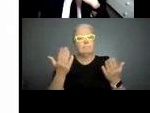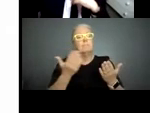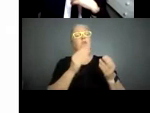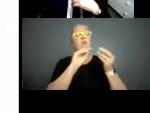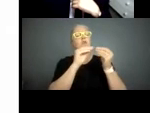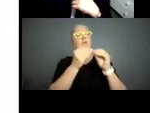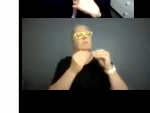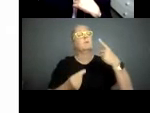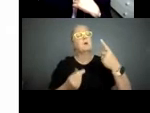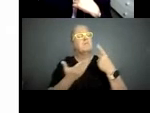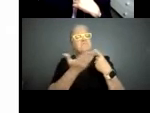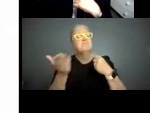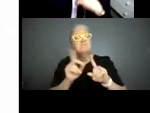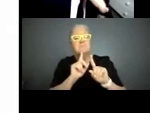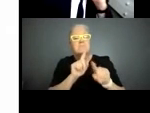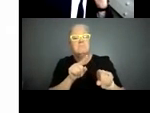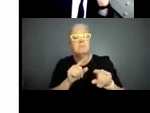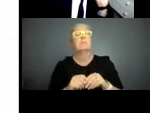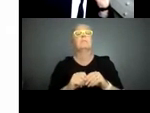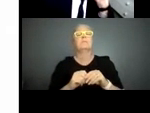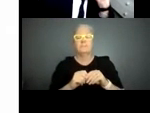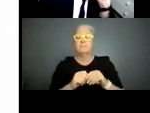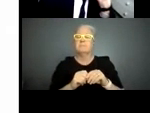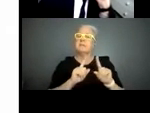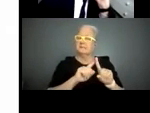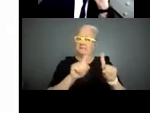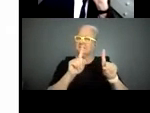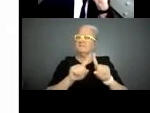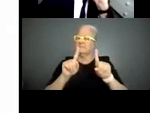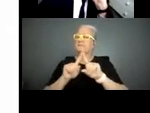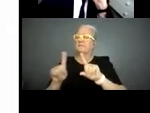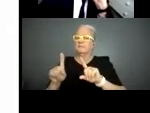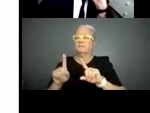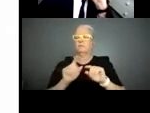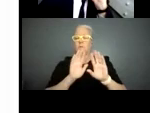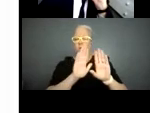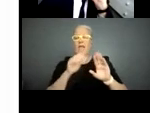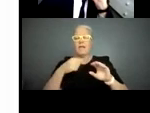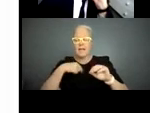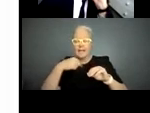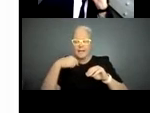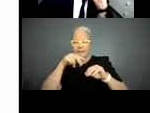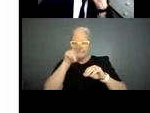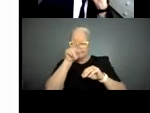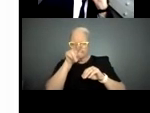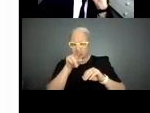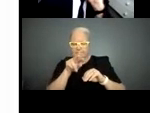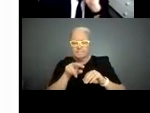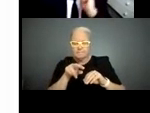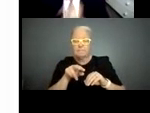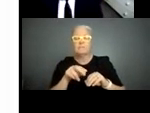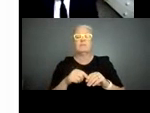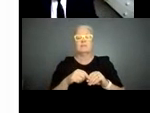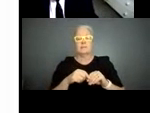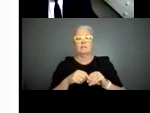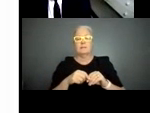one? Got some different answers to this. Just please excuse me while I scroll, and I apologize now if my dogs suddenly start